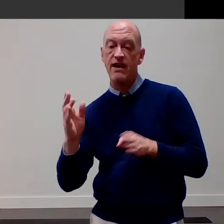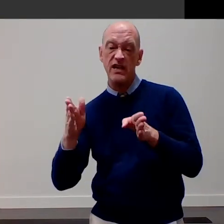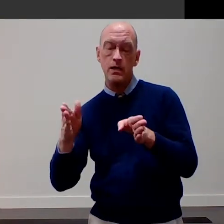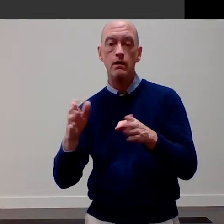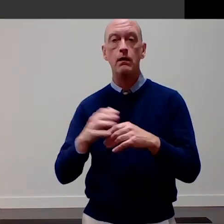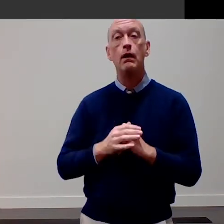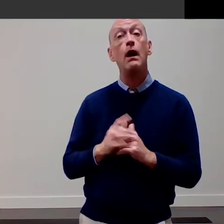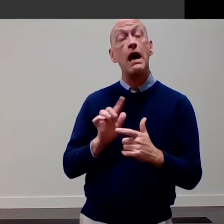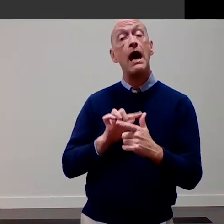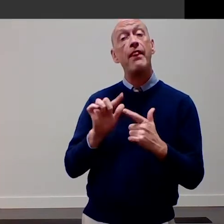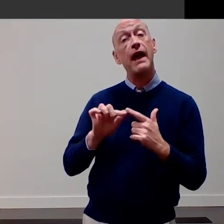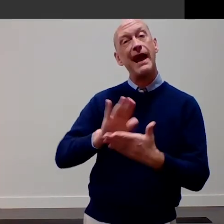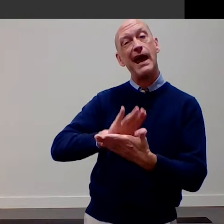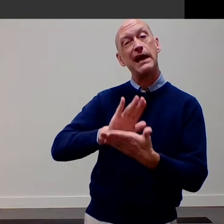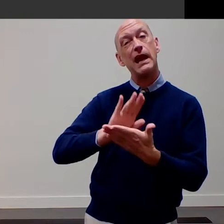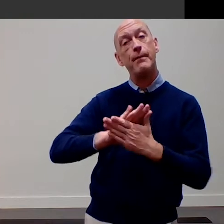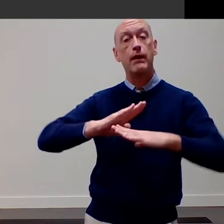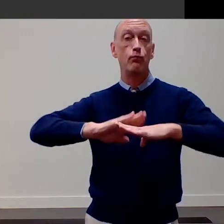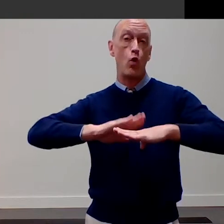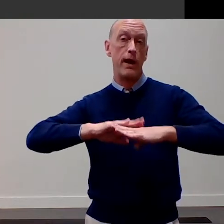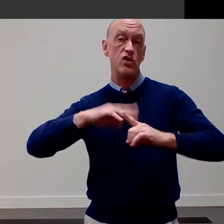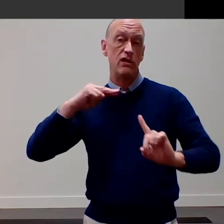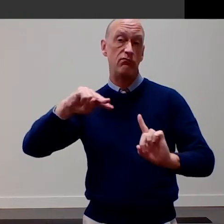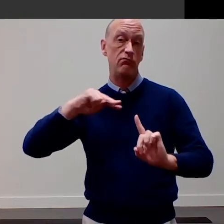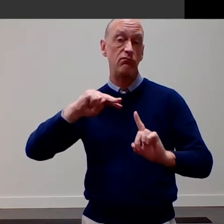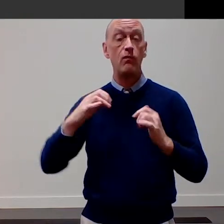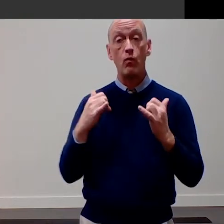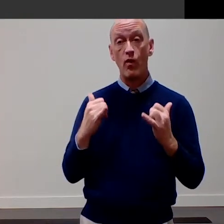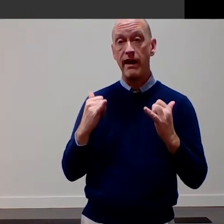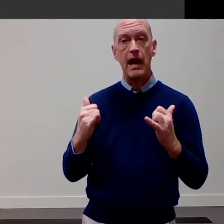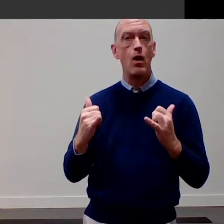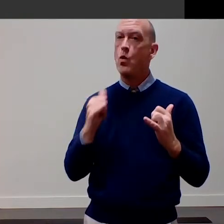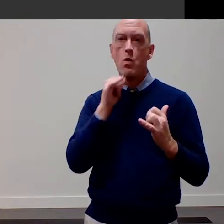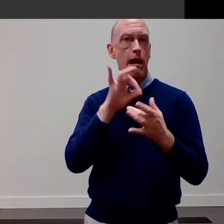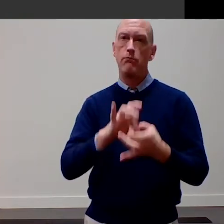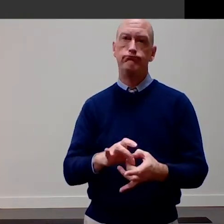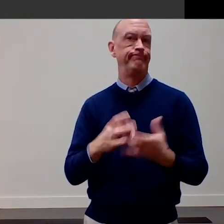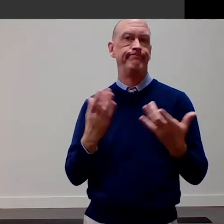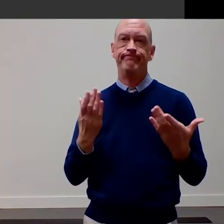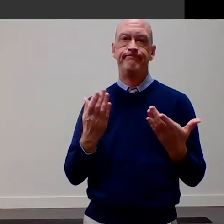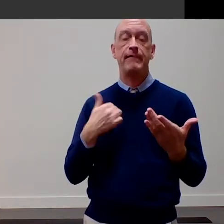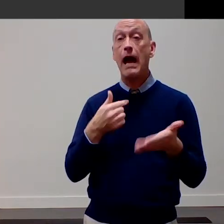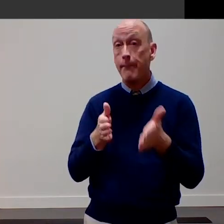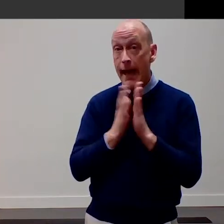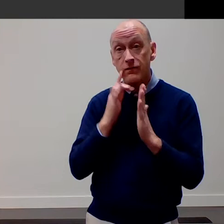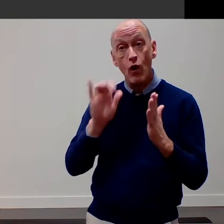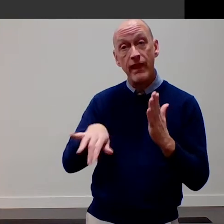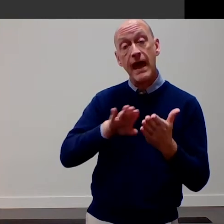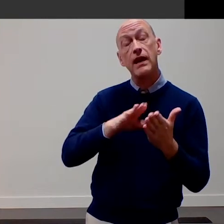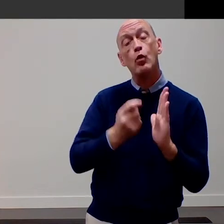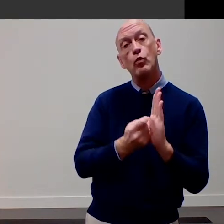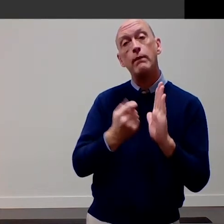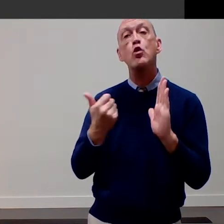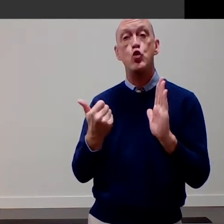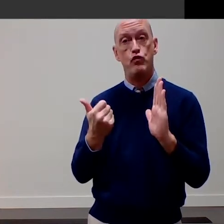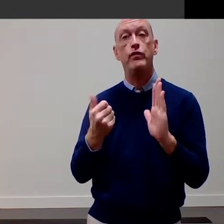1.7, the academic probation at this time is not relevant. So I'm asking for that to be